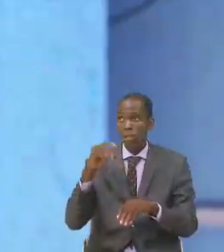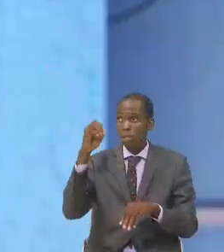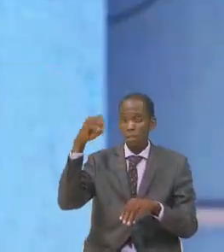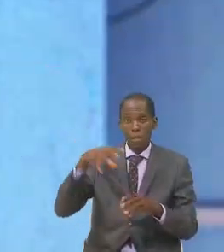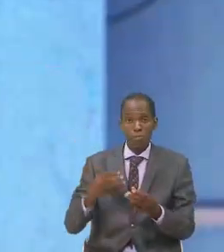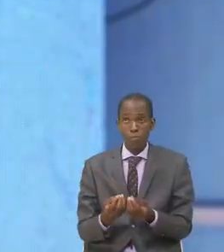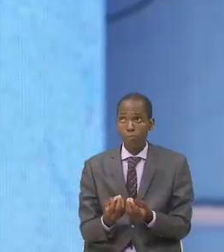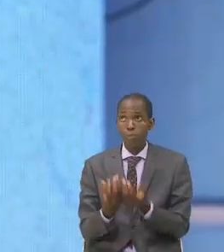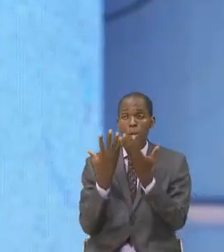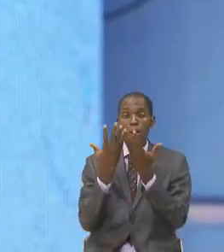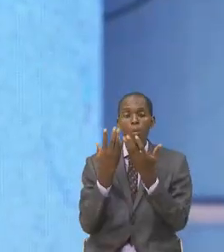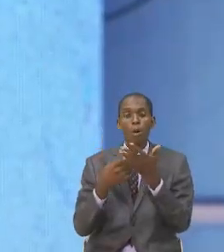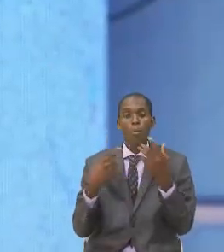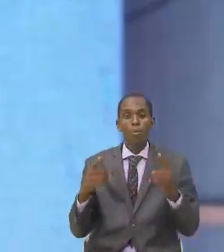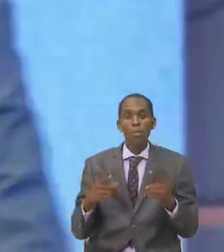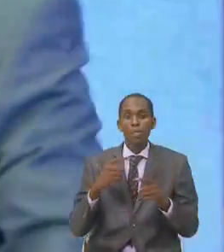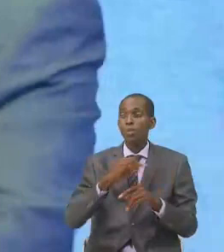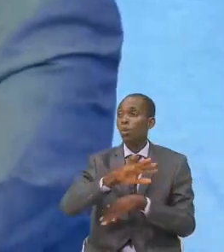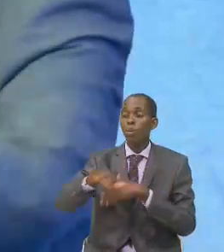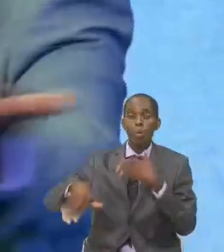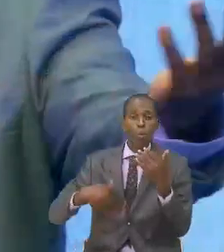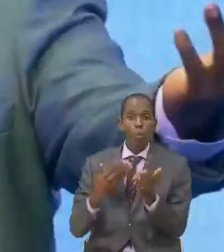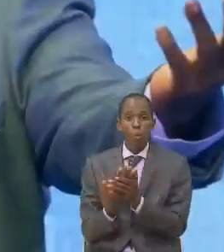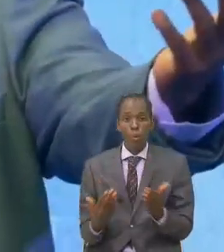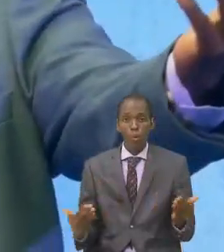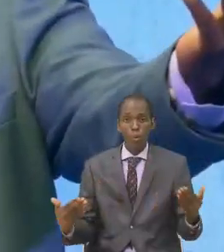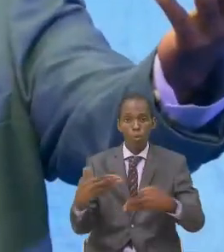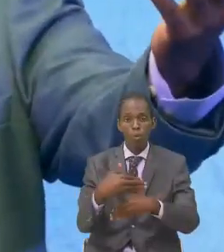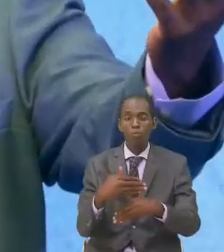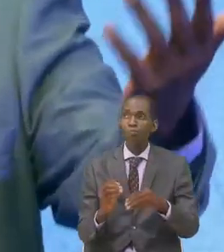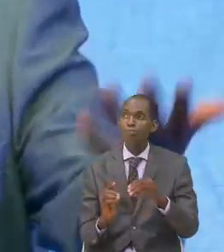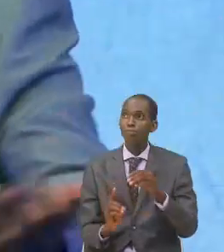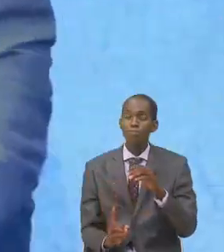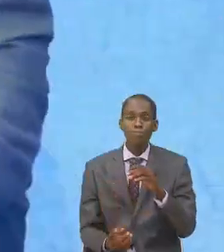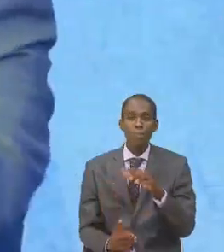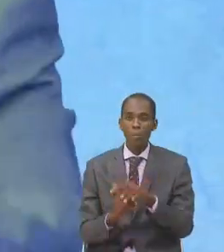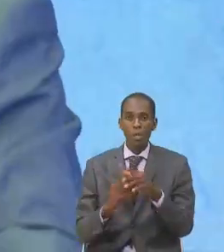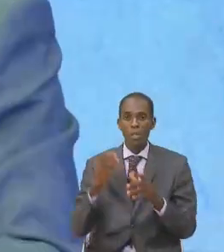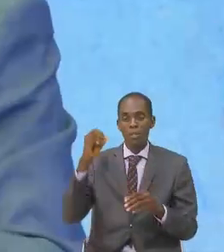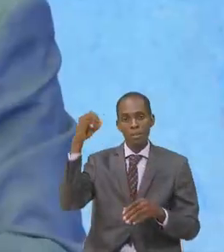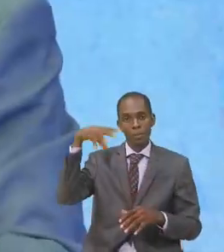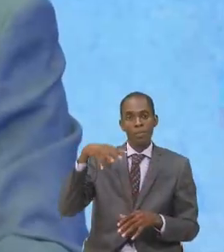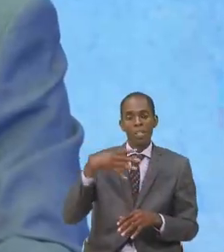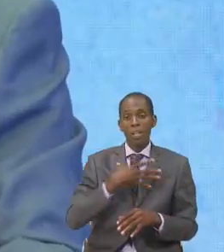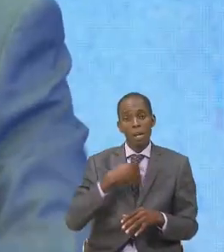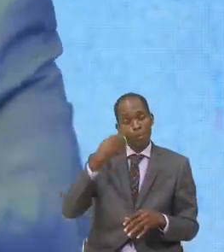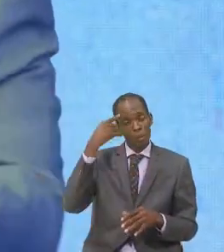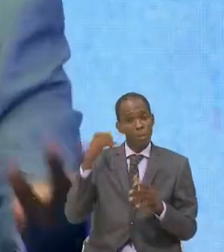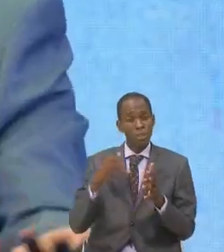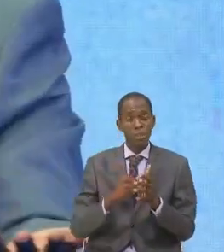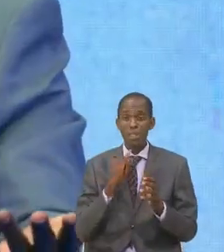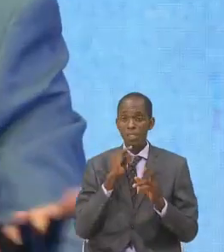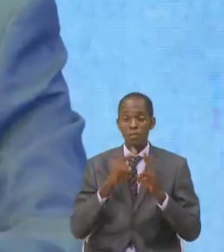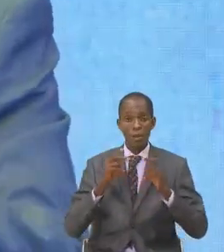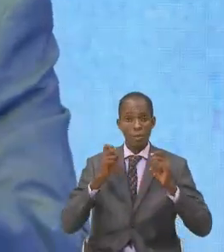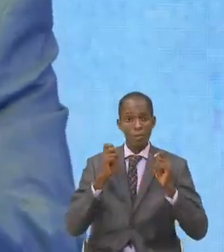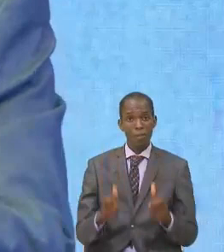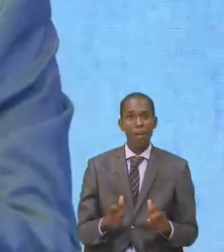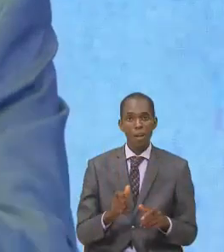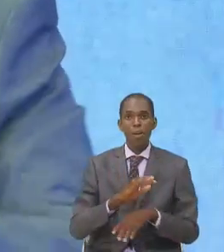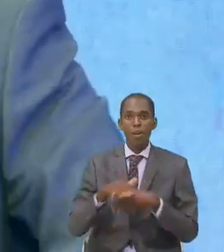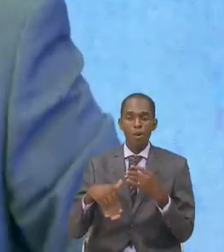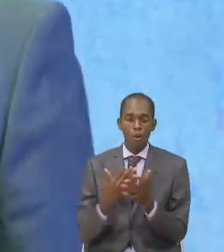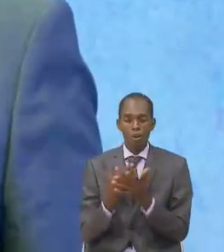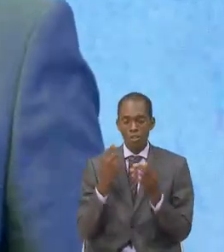moment the light comes, the whole room is in light. And because it